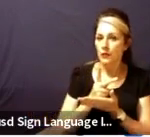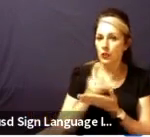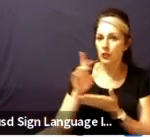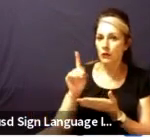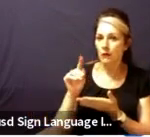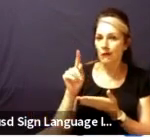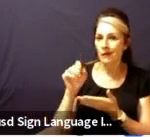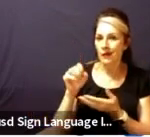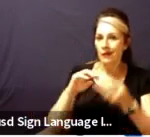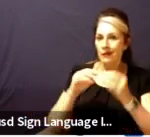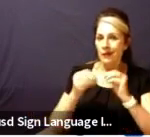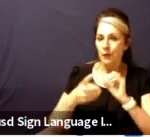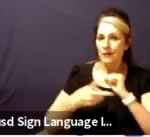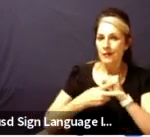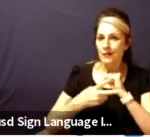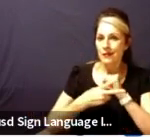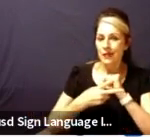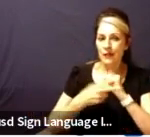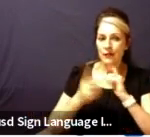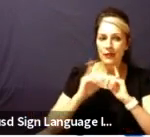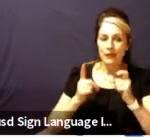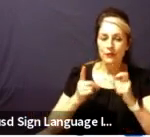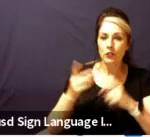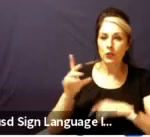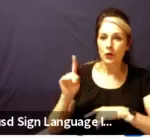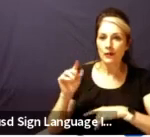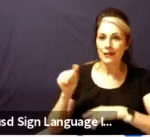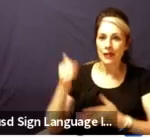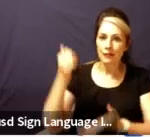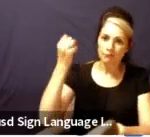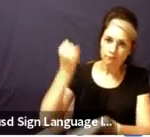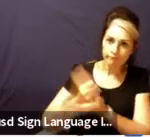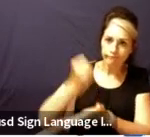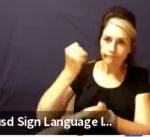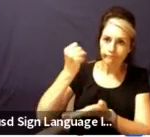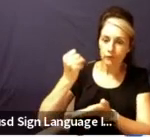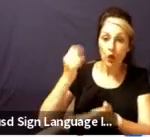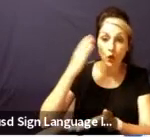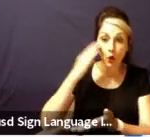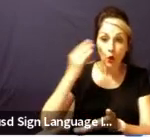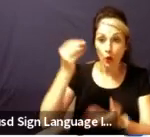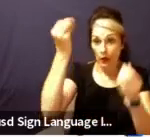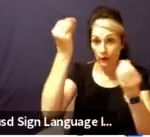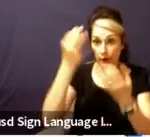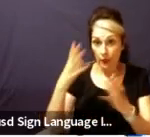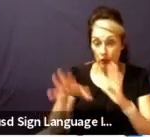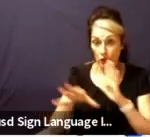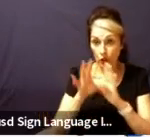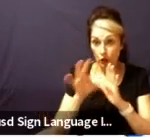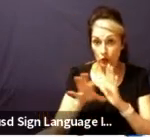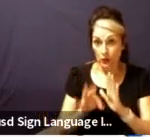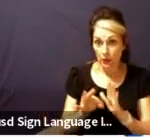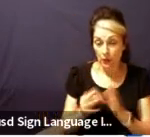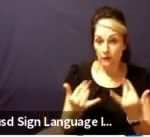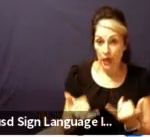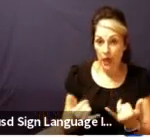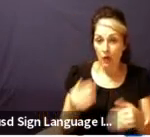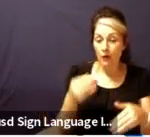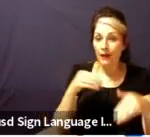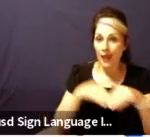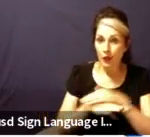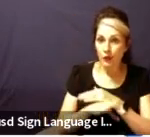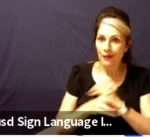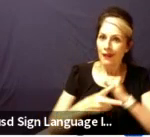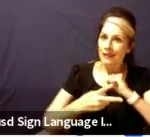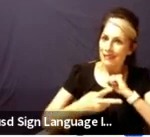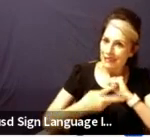data has been saved and it gives you a date timestamp to let you know that the information that you selected has now been entered in or